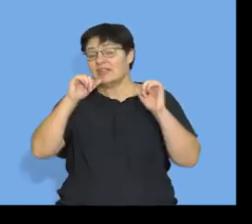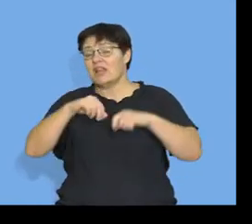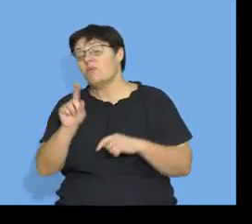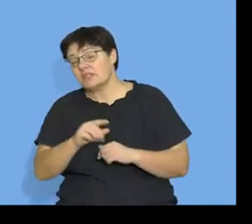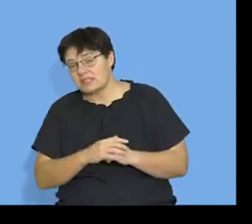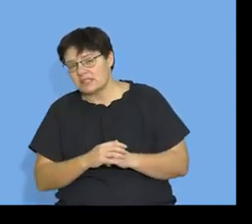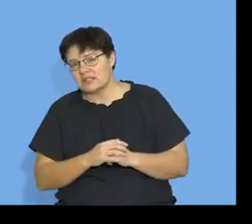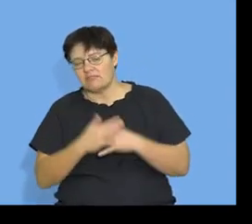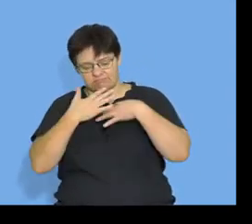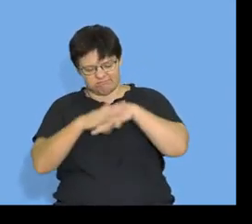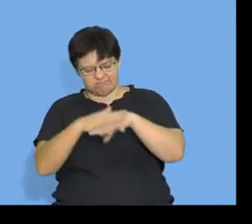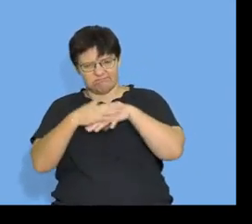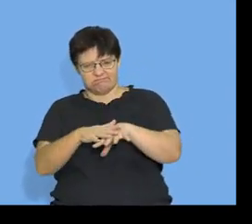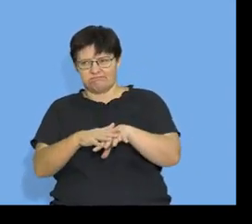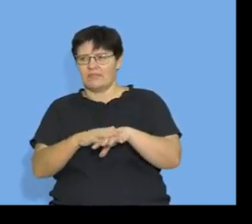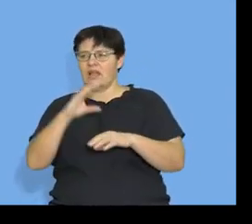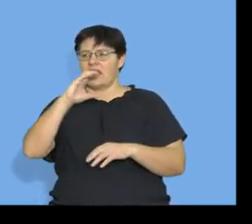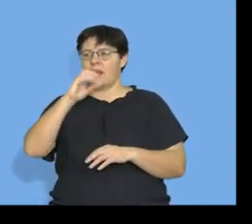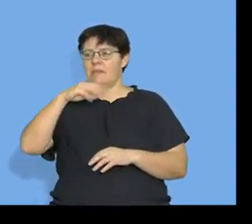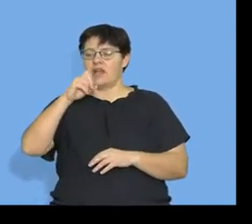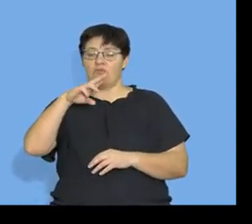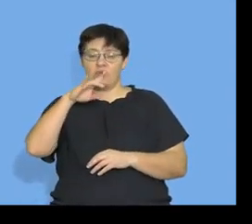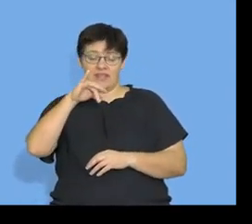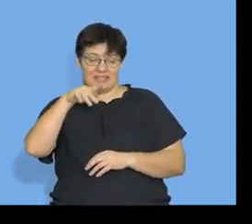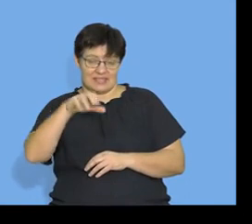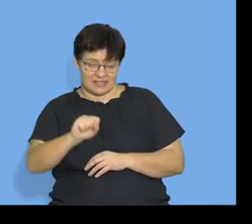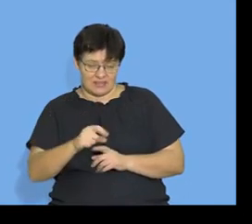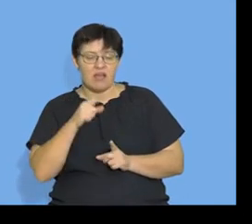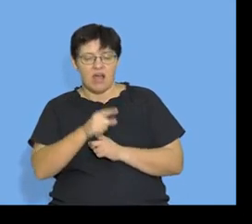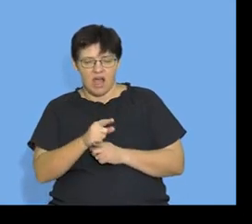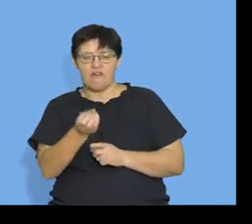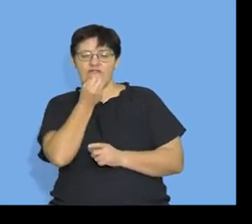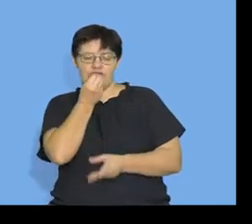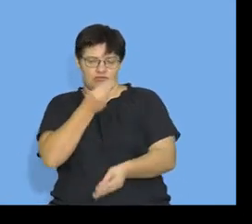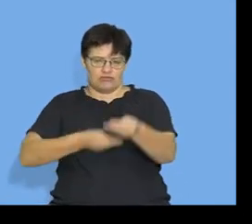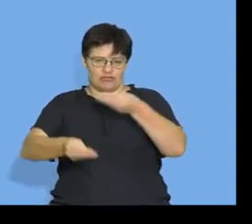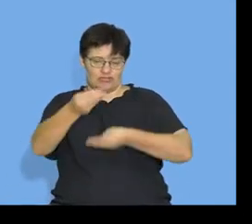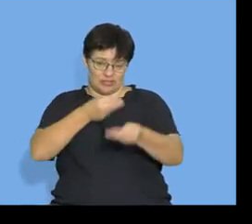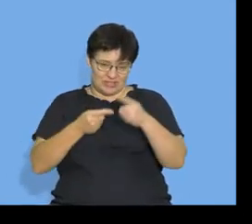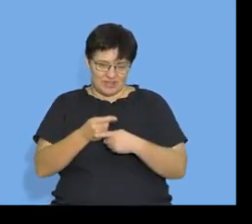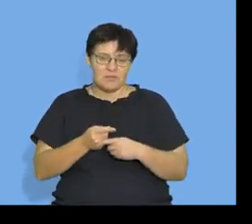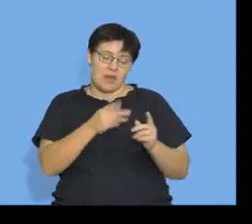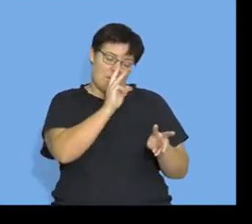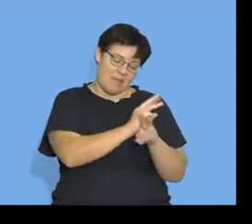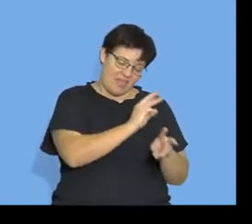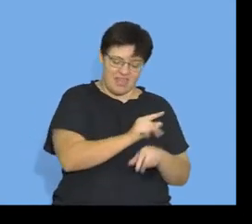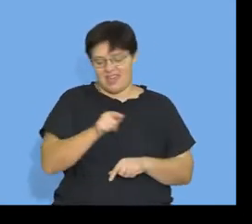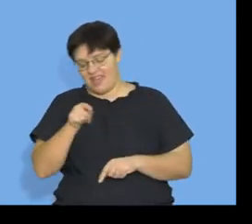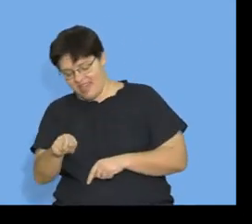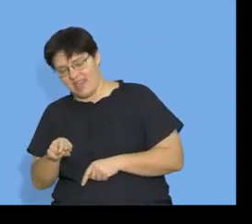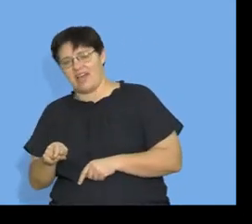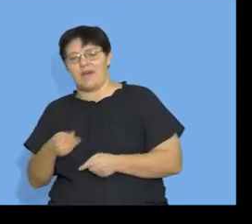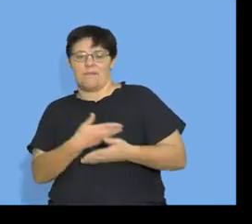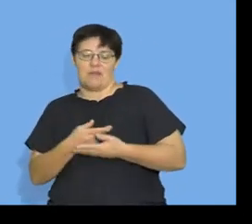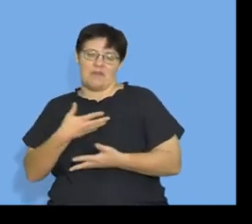allow for a network of capillaries to be able to exchange nutrients between the two